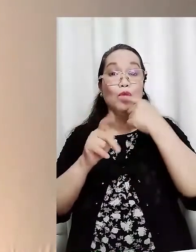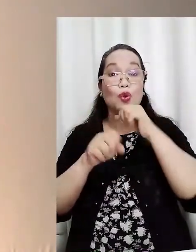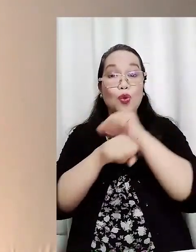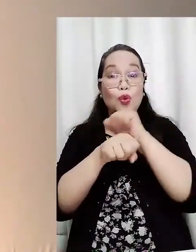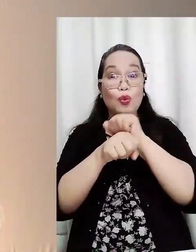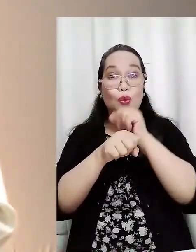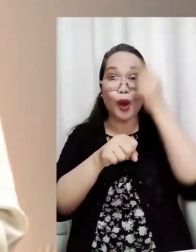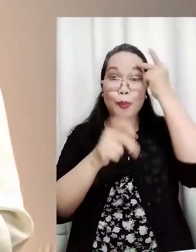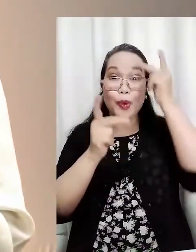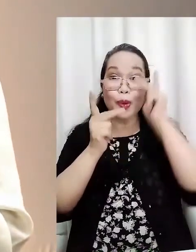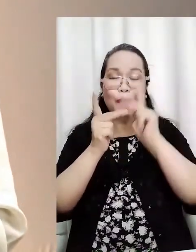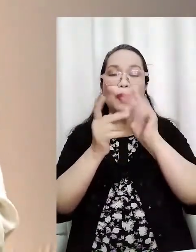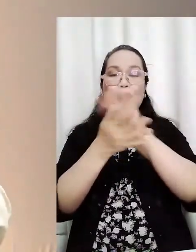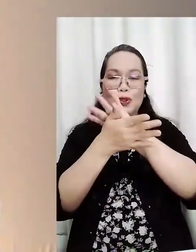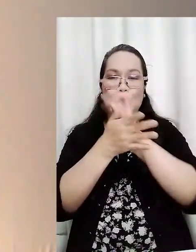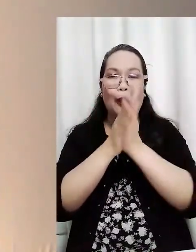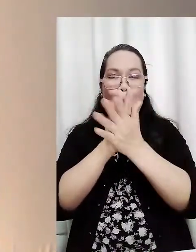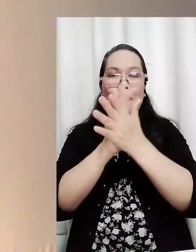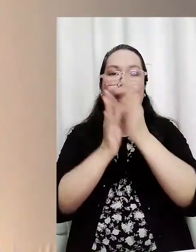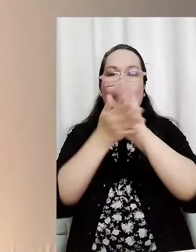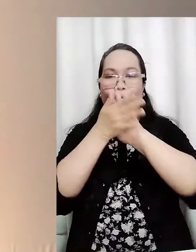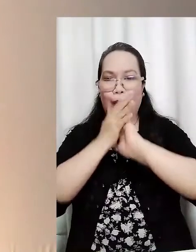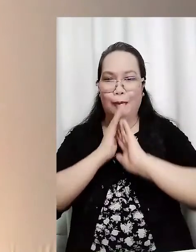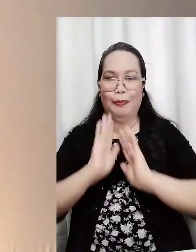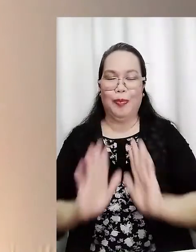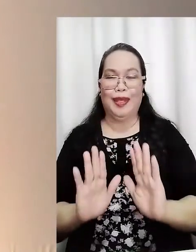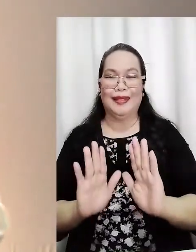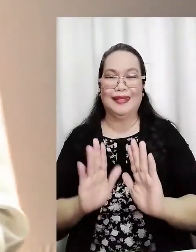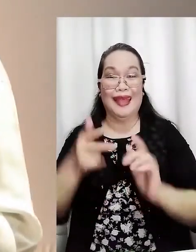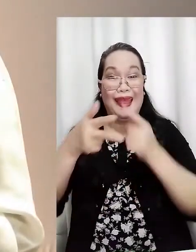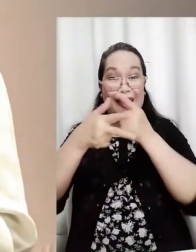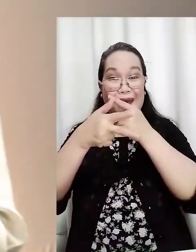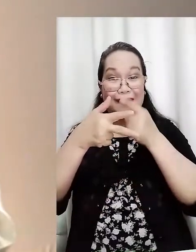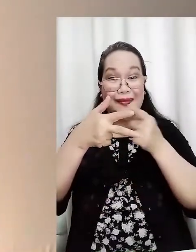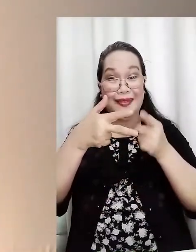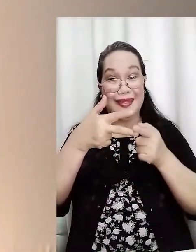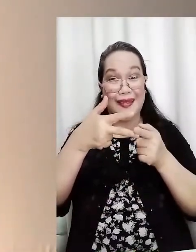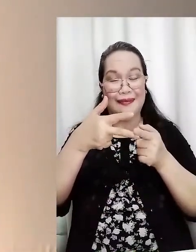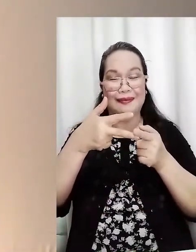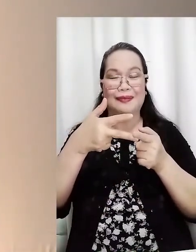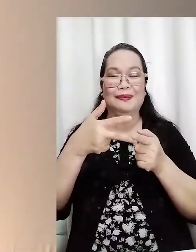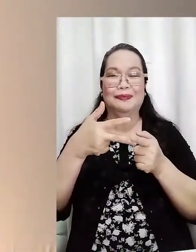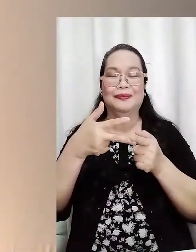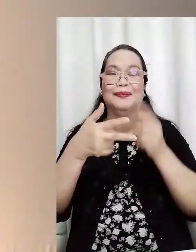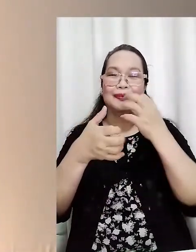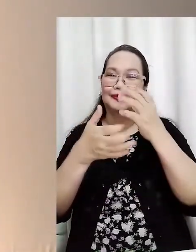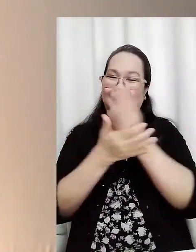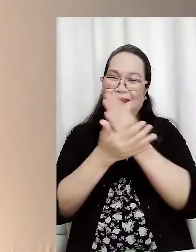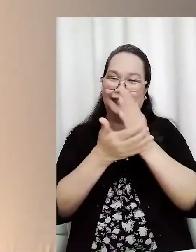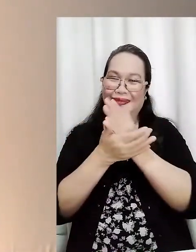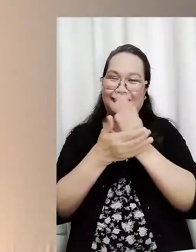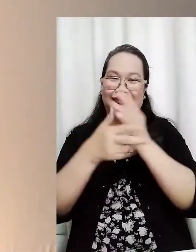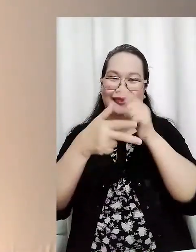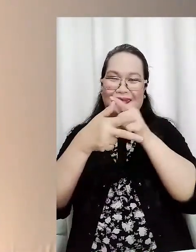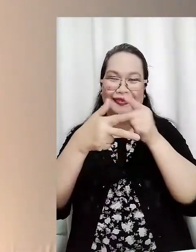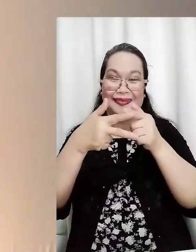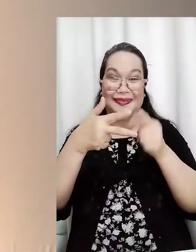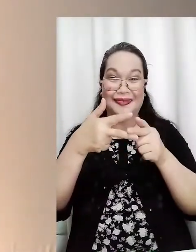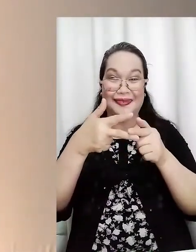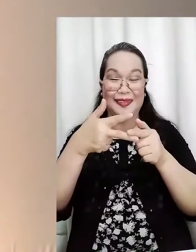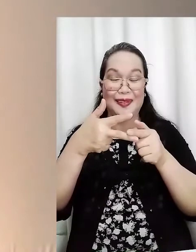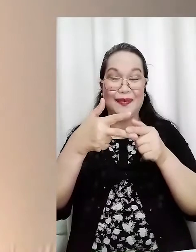aspects of this work. Let me share with you these three aspects from the practical word